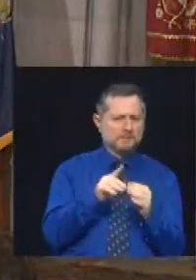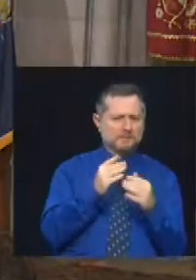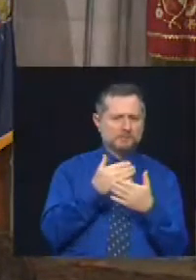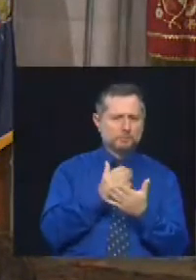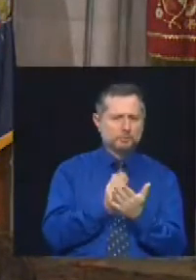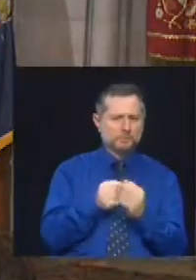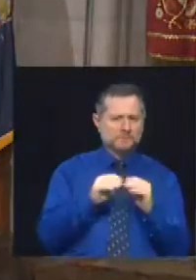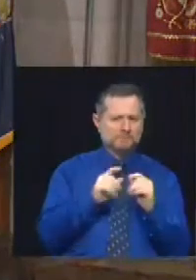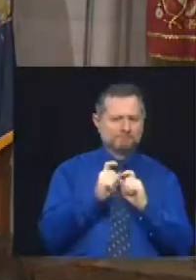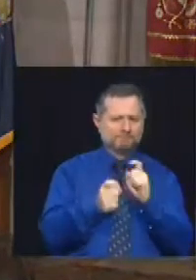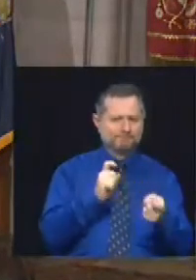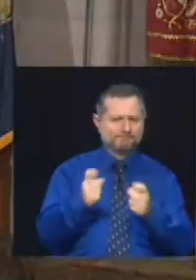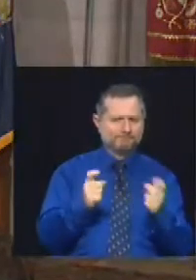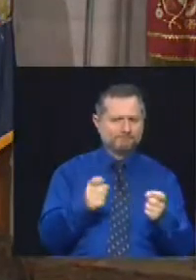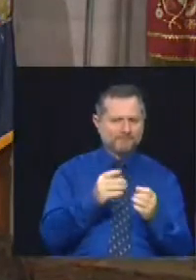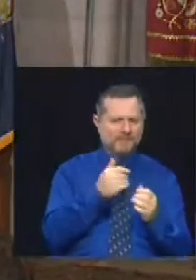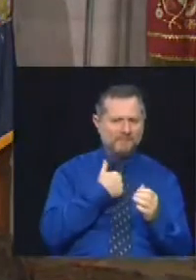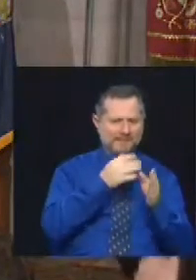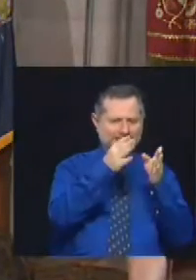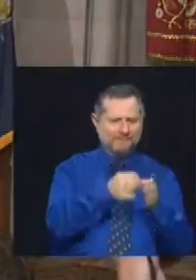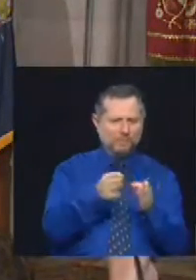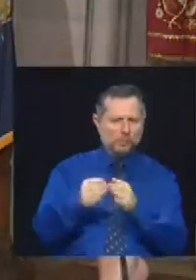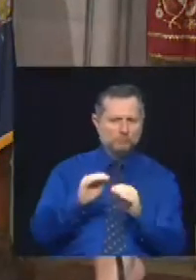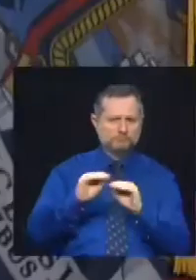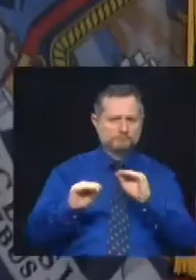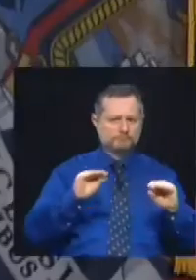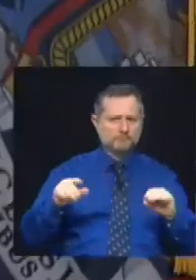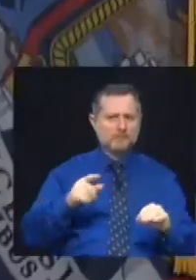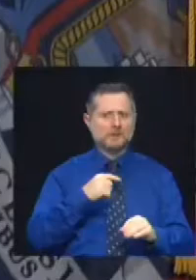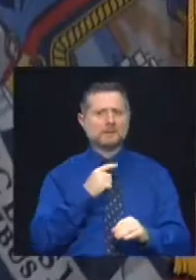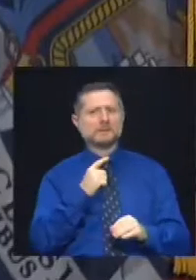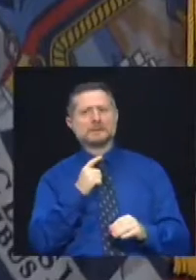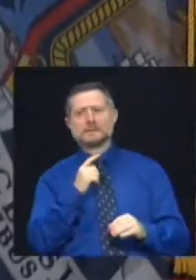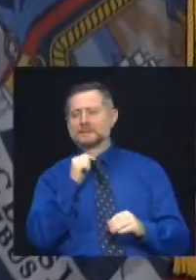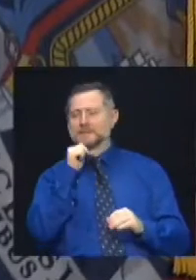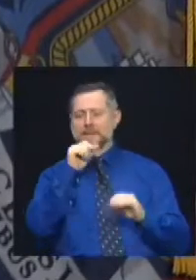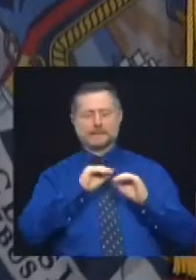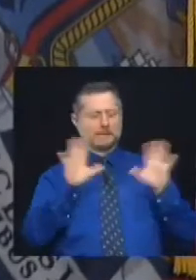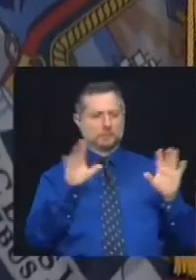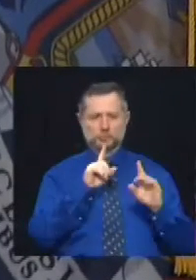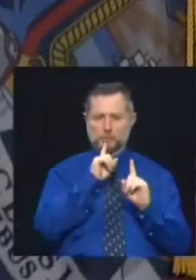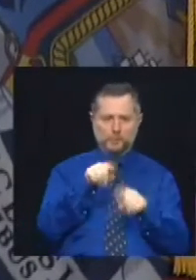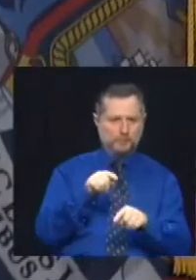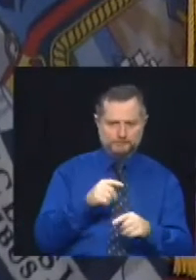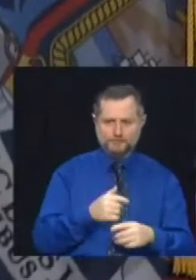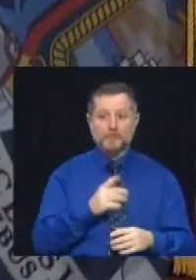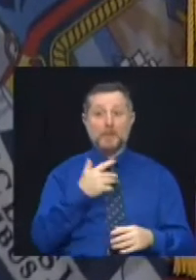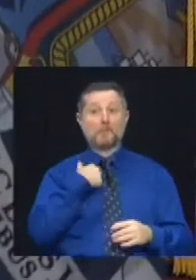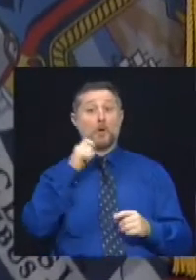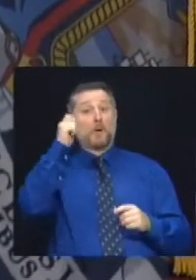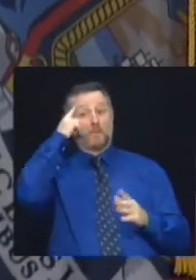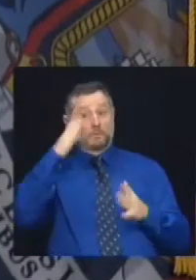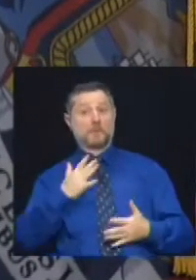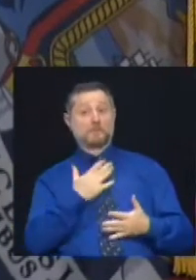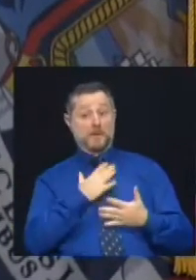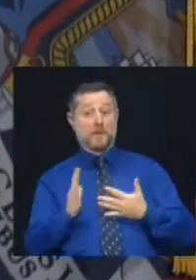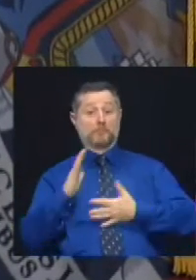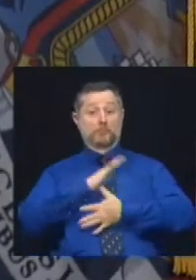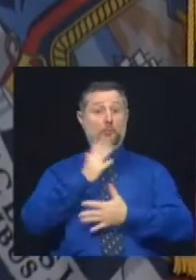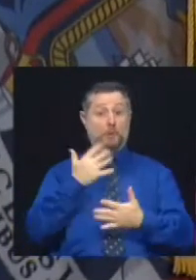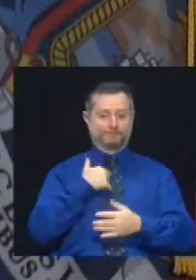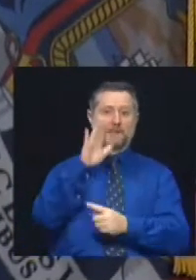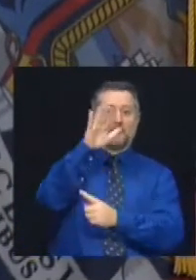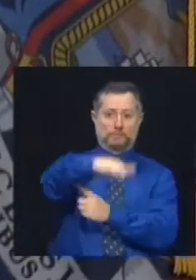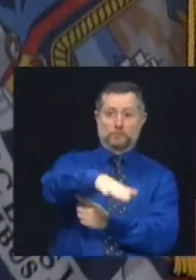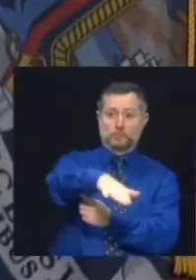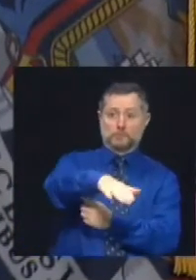yet to get their applications? Bernadette, you've hit on one of my top priorities. You'll be hearing more about that this afternoon, but it'll continue a multifaceted